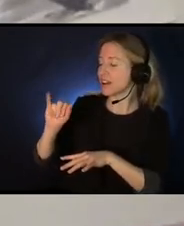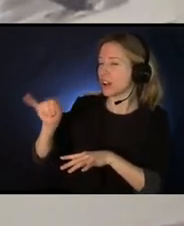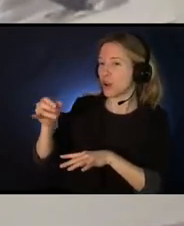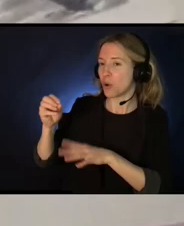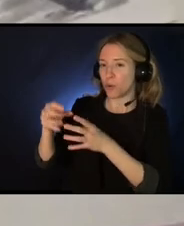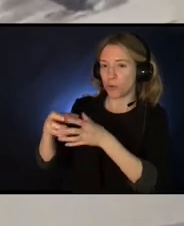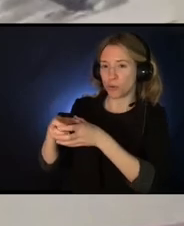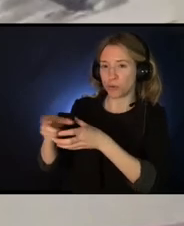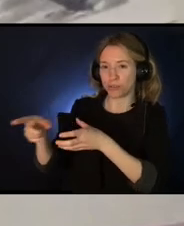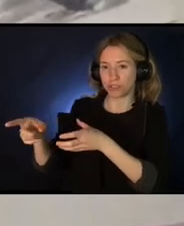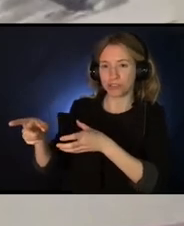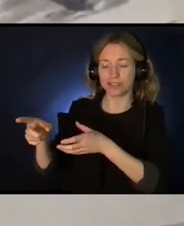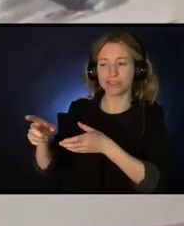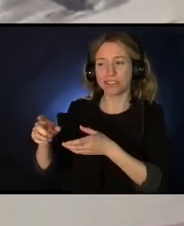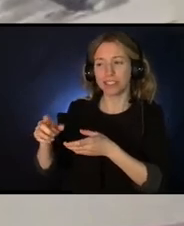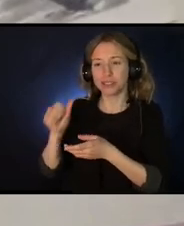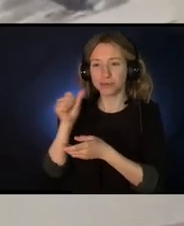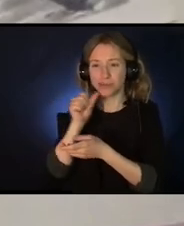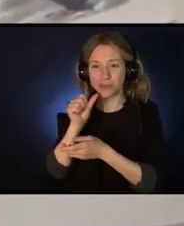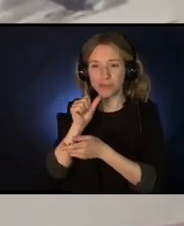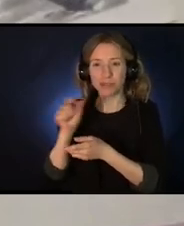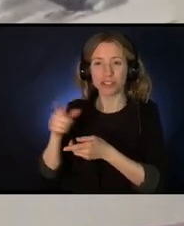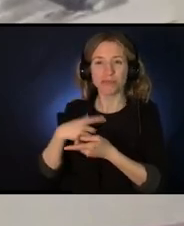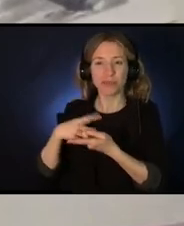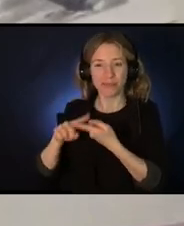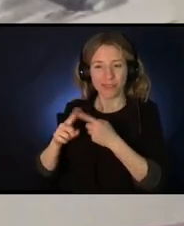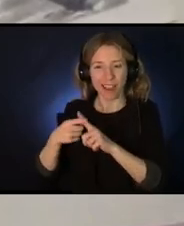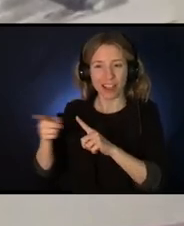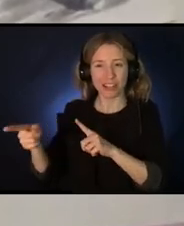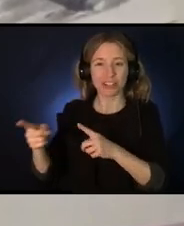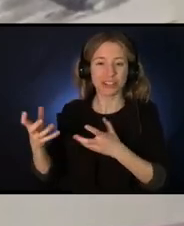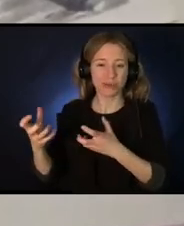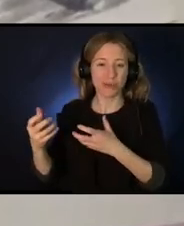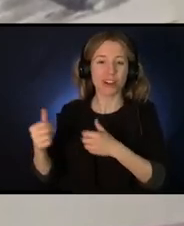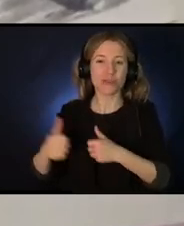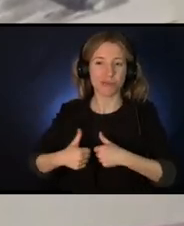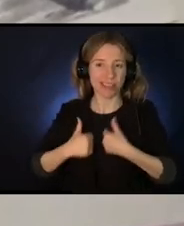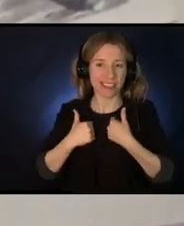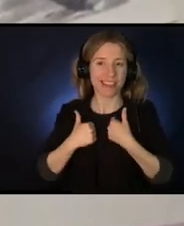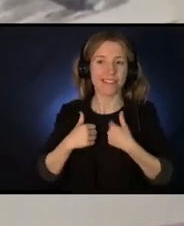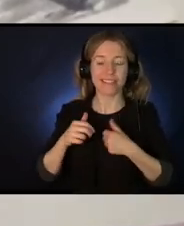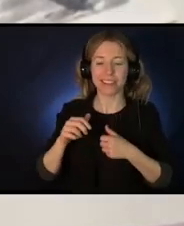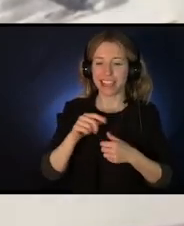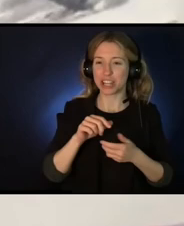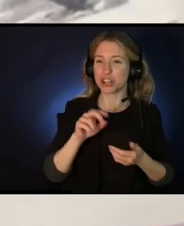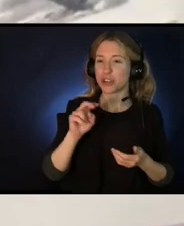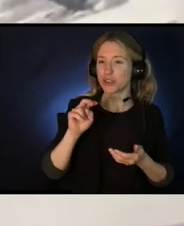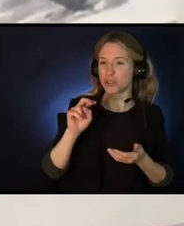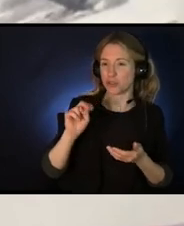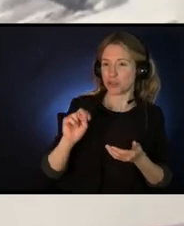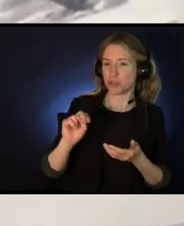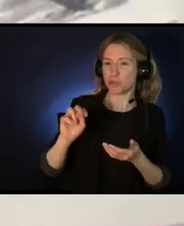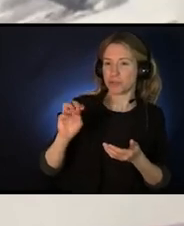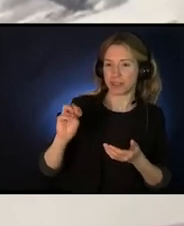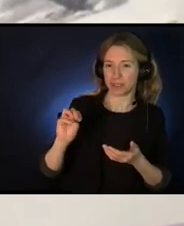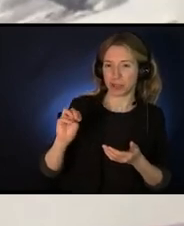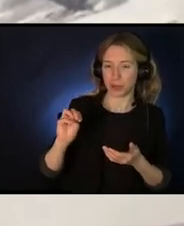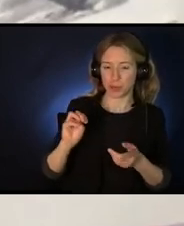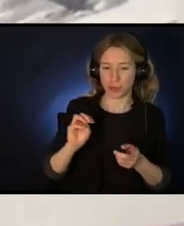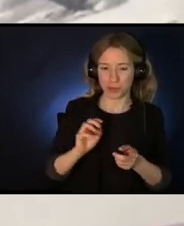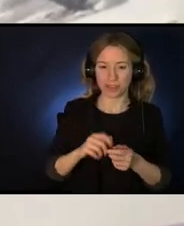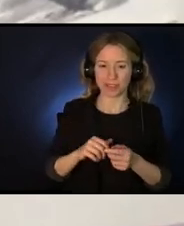was living on a reservation in Arizona at the time. Okay, so she sat in hot sunlight,